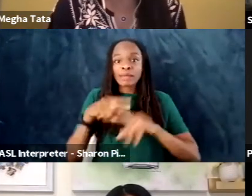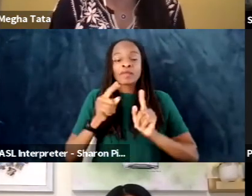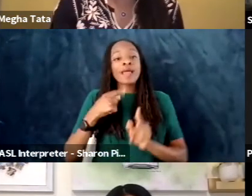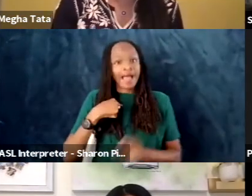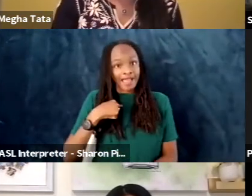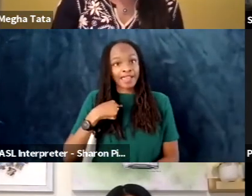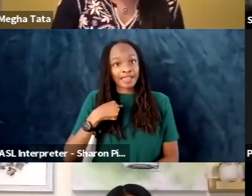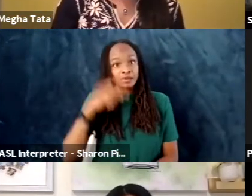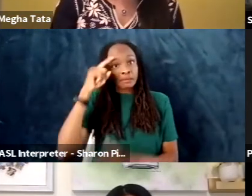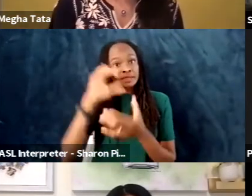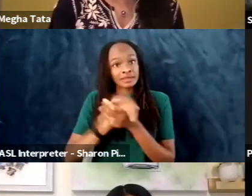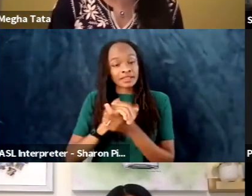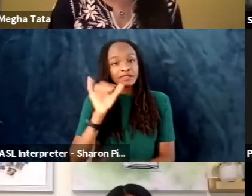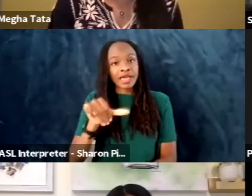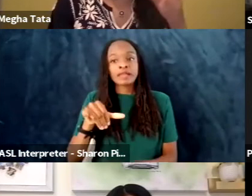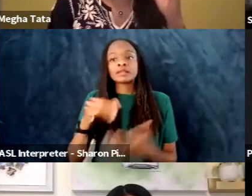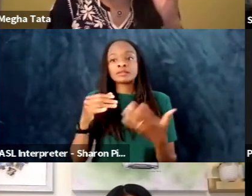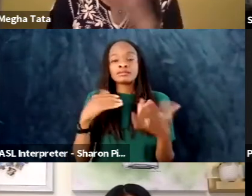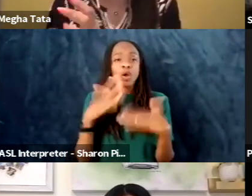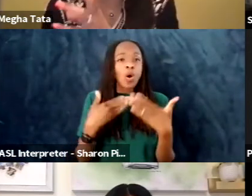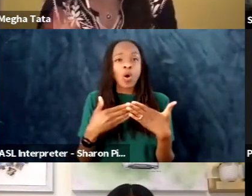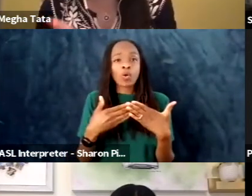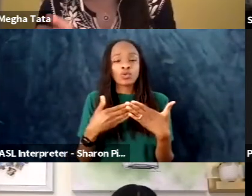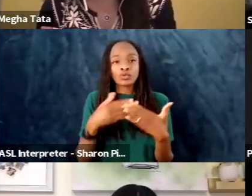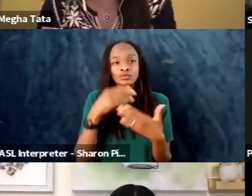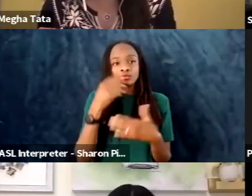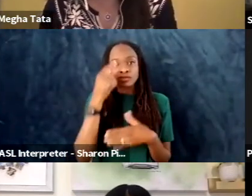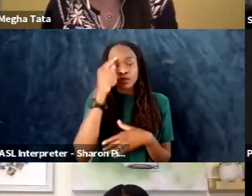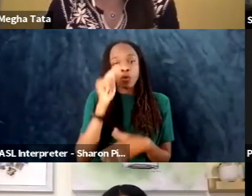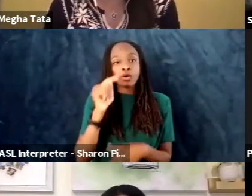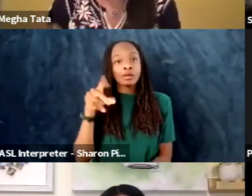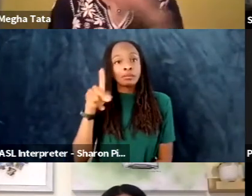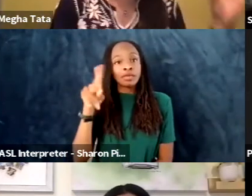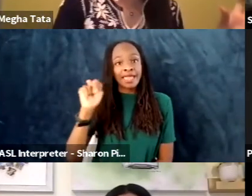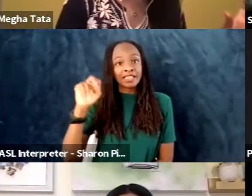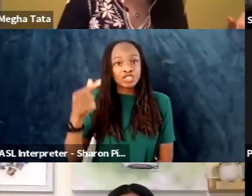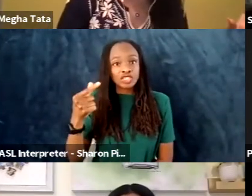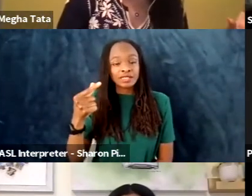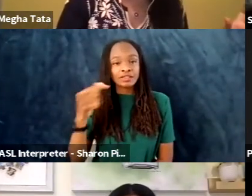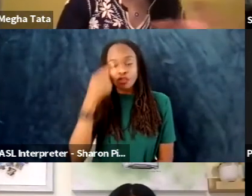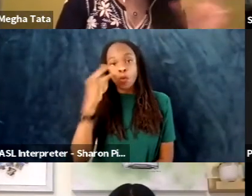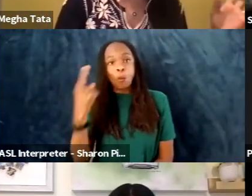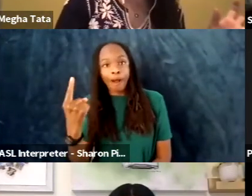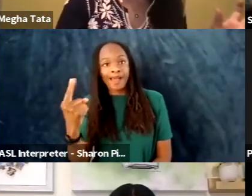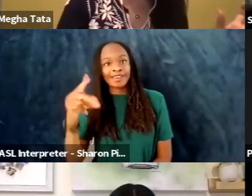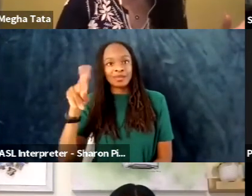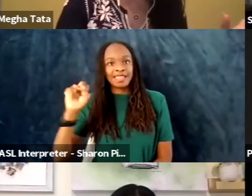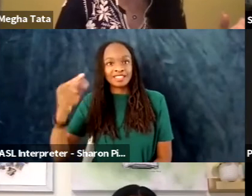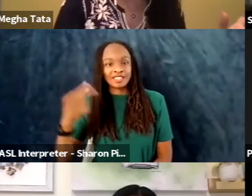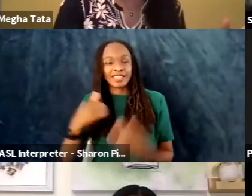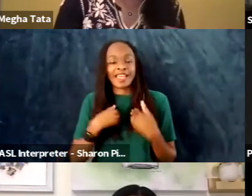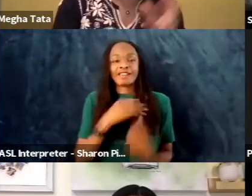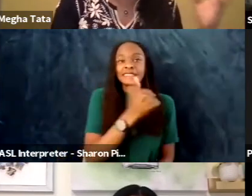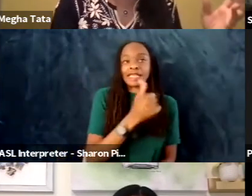believe for one PNG, there are 10, I don't want to name